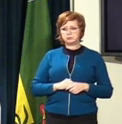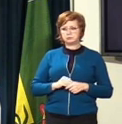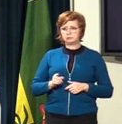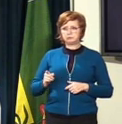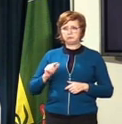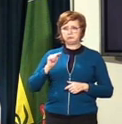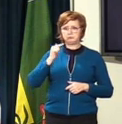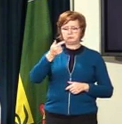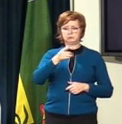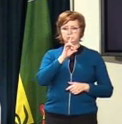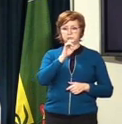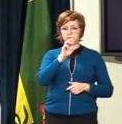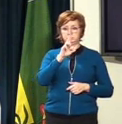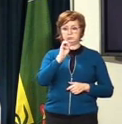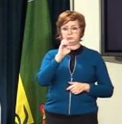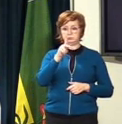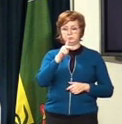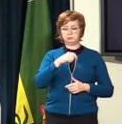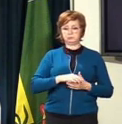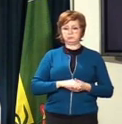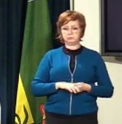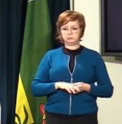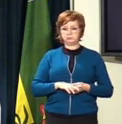I'll hand it back to Derek.